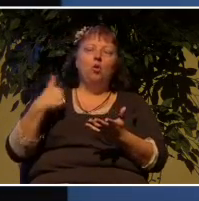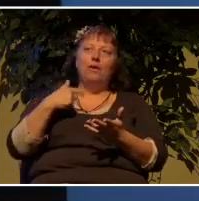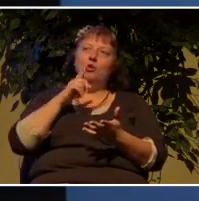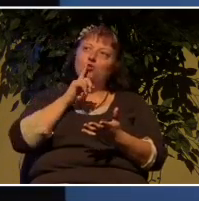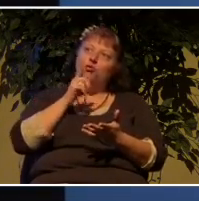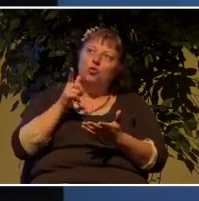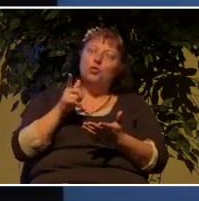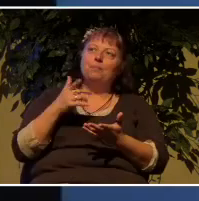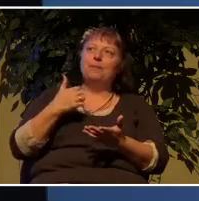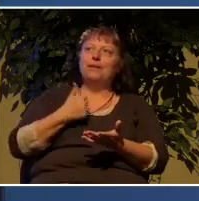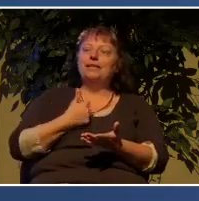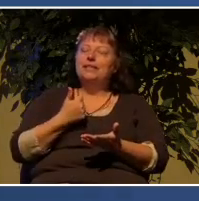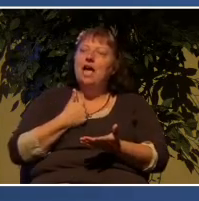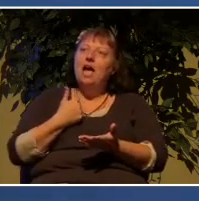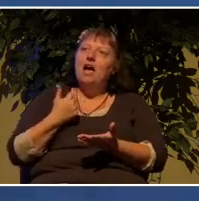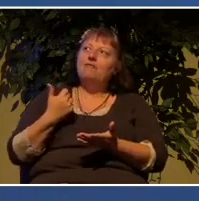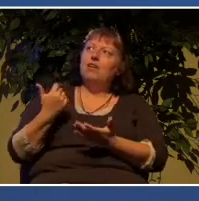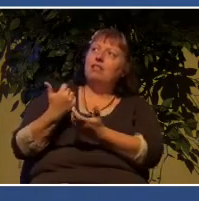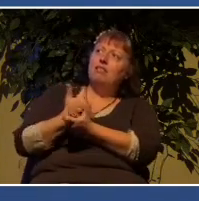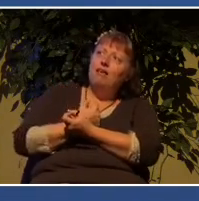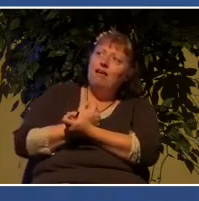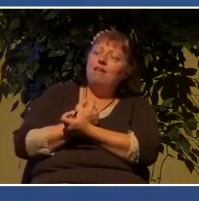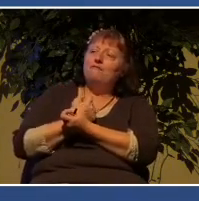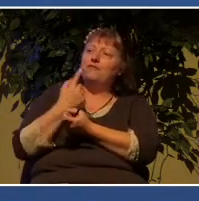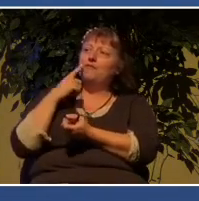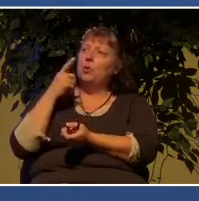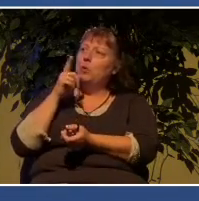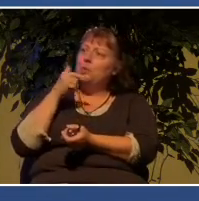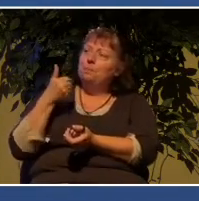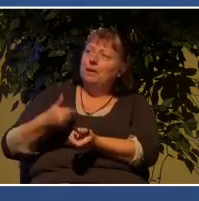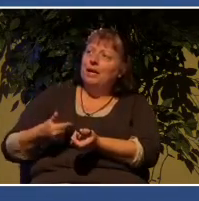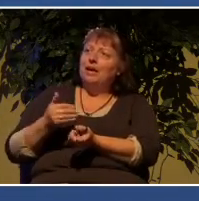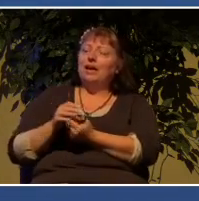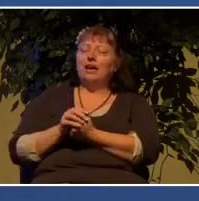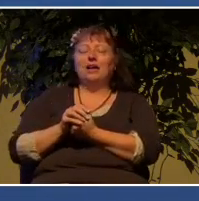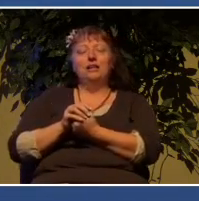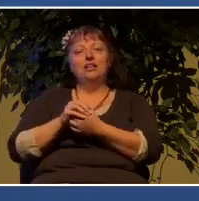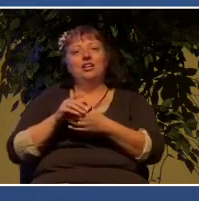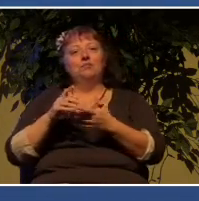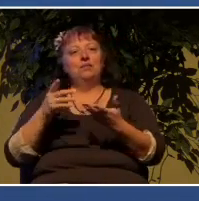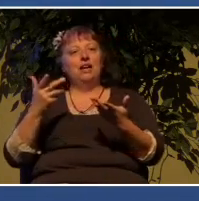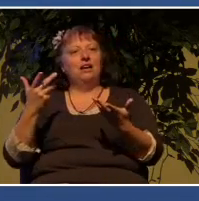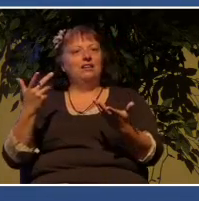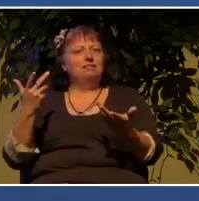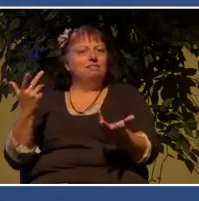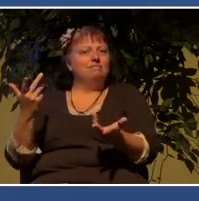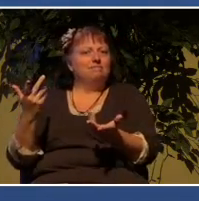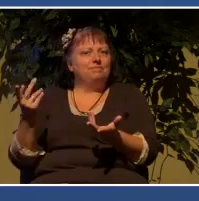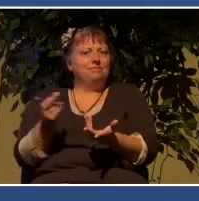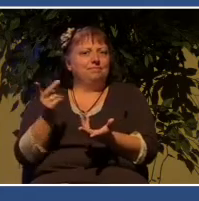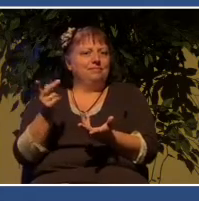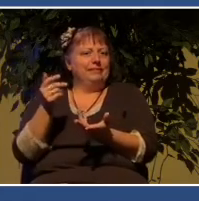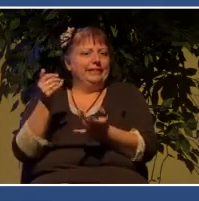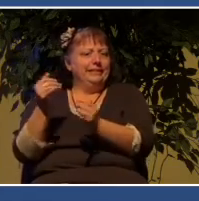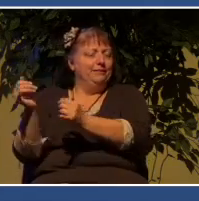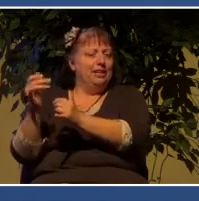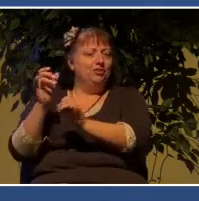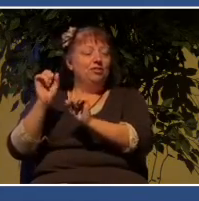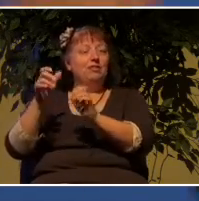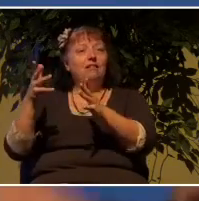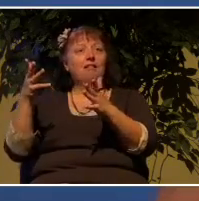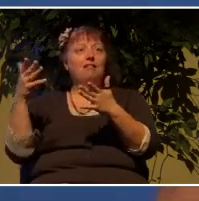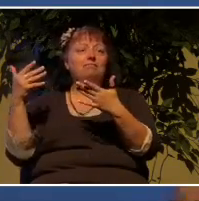be loved for who I am. I can fulfill God's destiny for me. And for all eternity, I'm going to